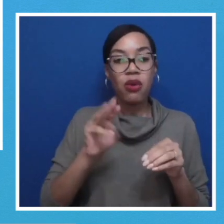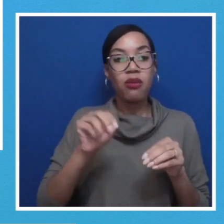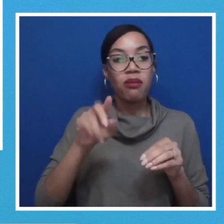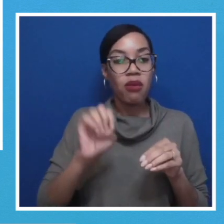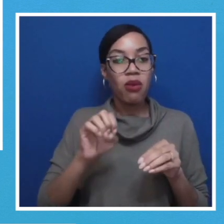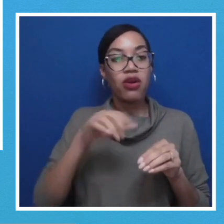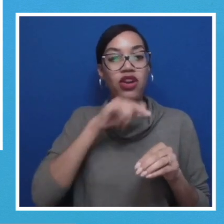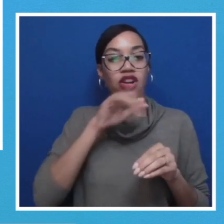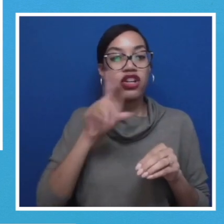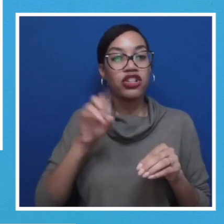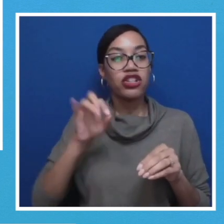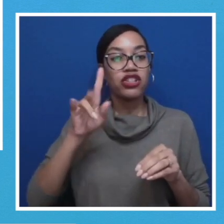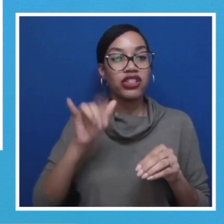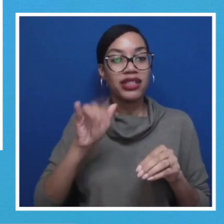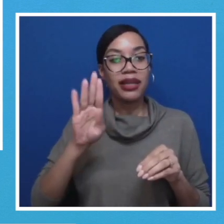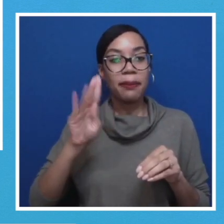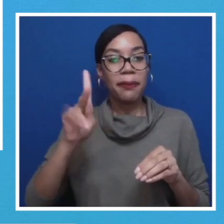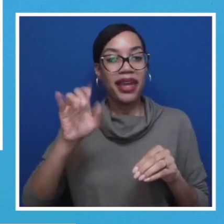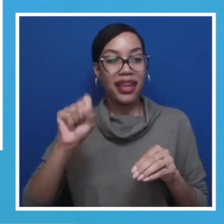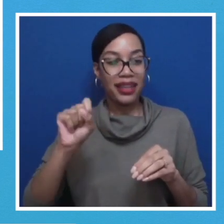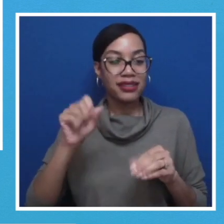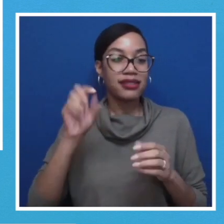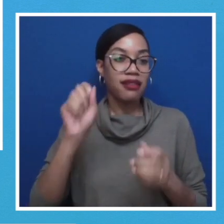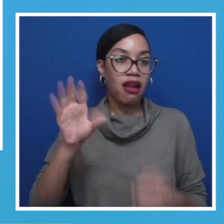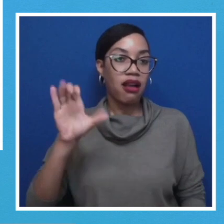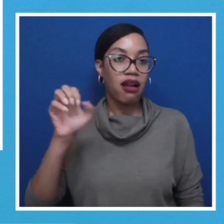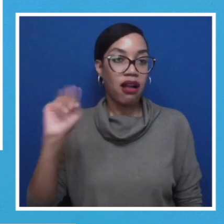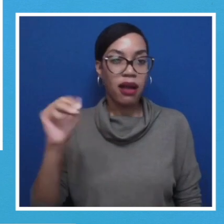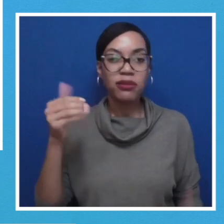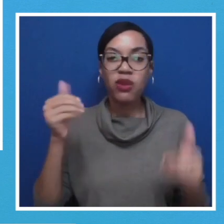nomoredirtybanks.com to learn more, to sign up, to take action.